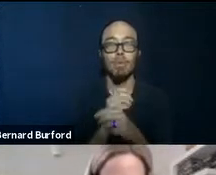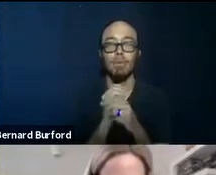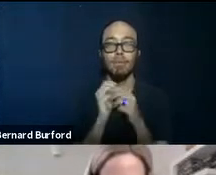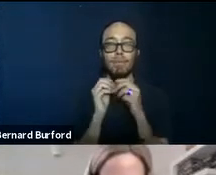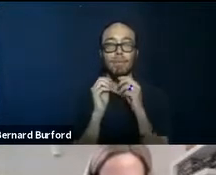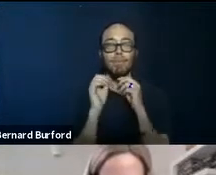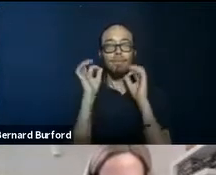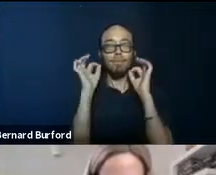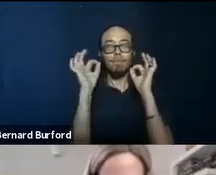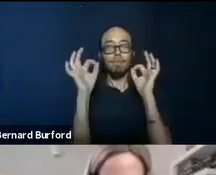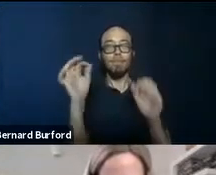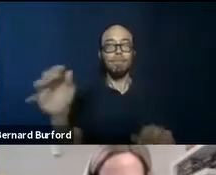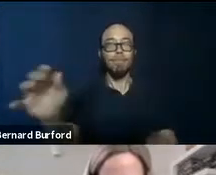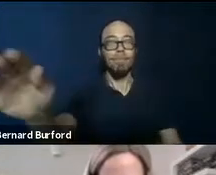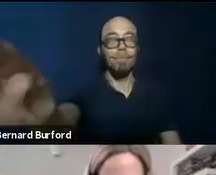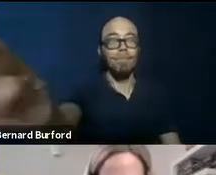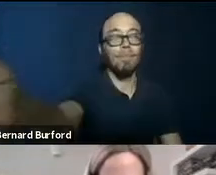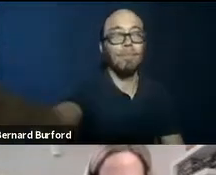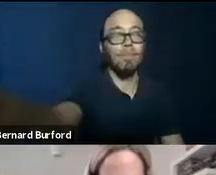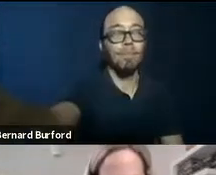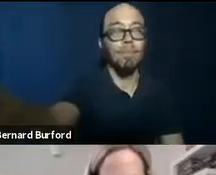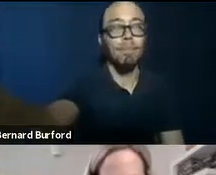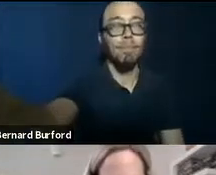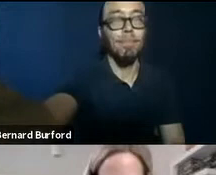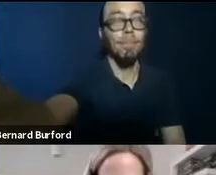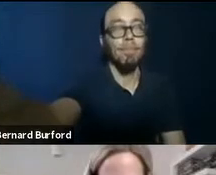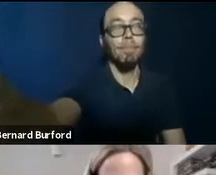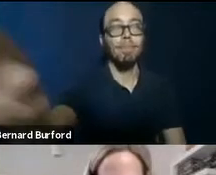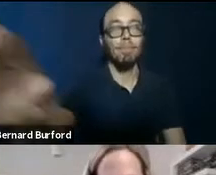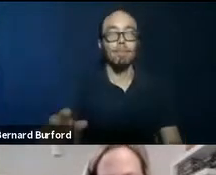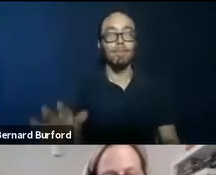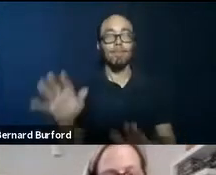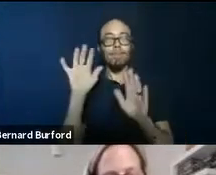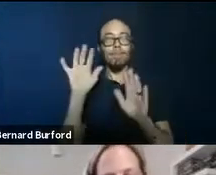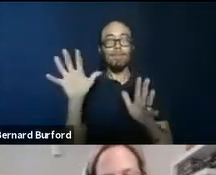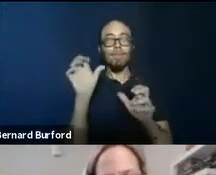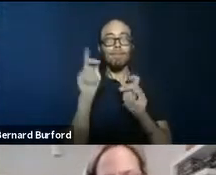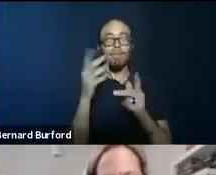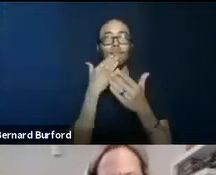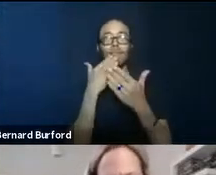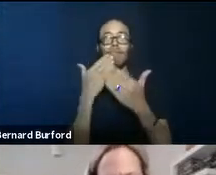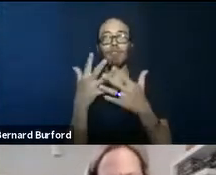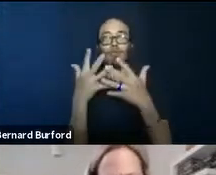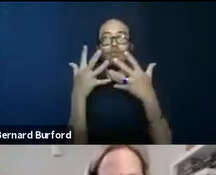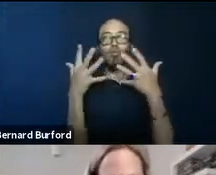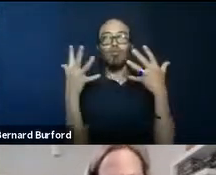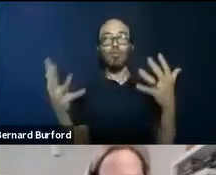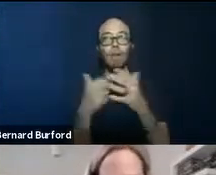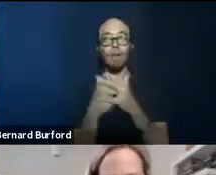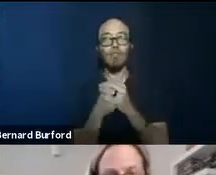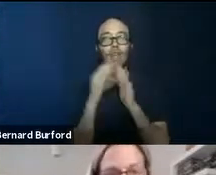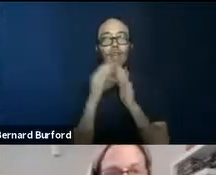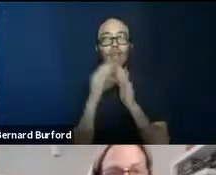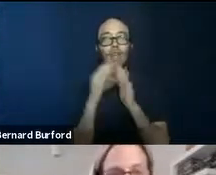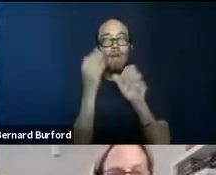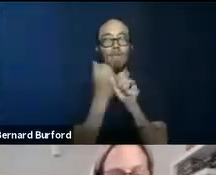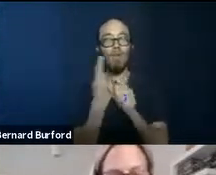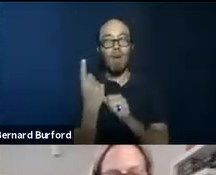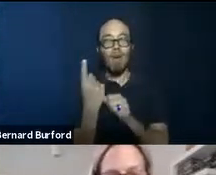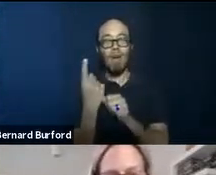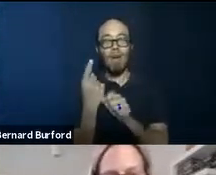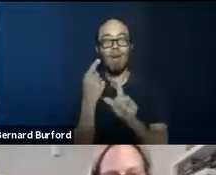There we go. Perfect. Good? Yeah, okay. Yeah. All right, well, thank you so much, and hello, everyone. It